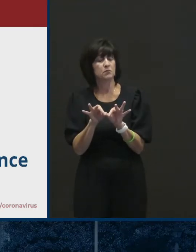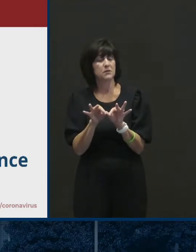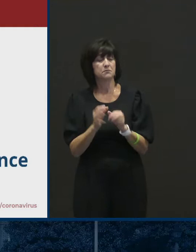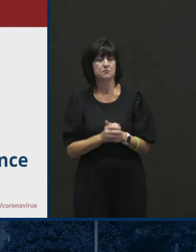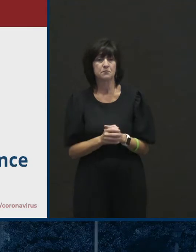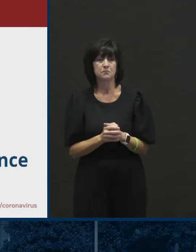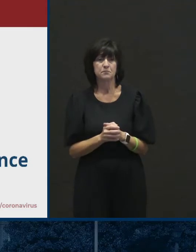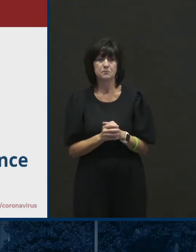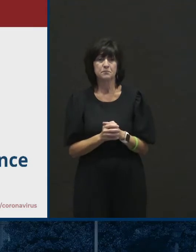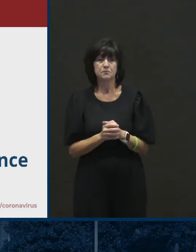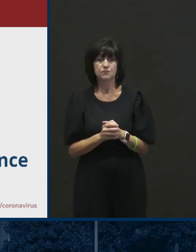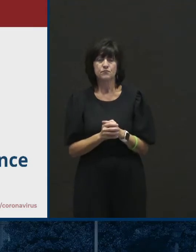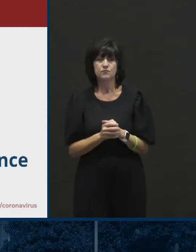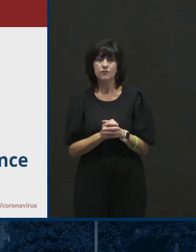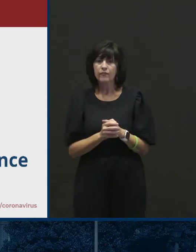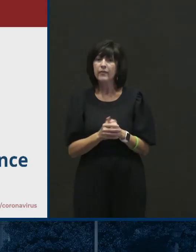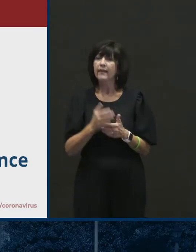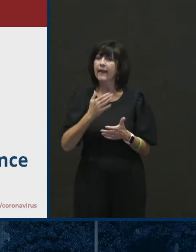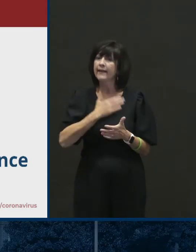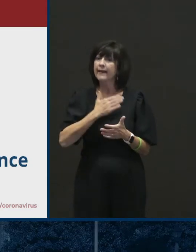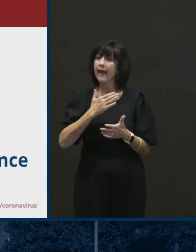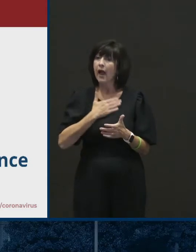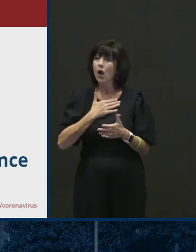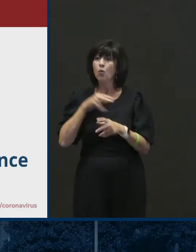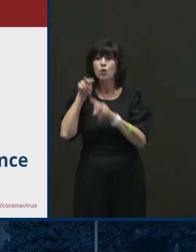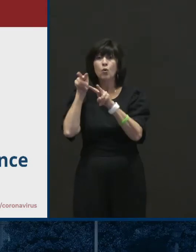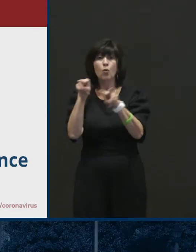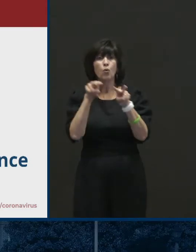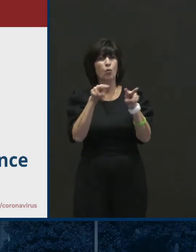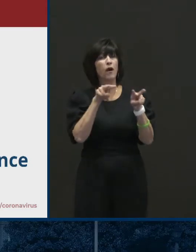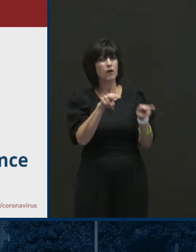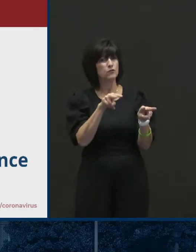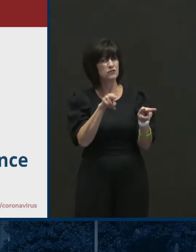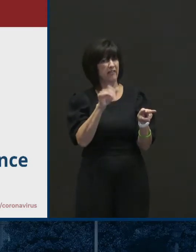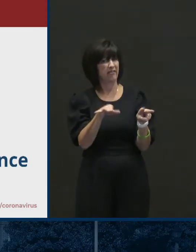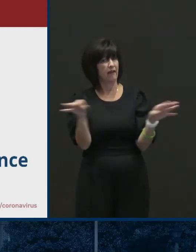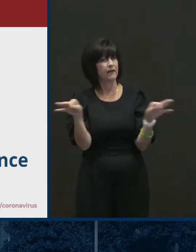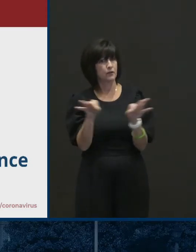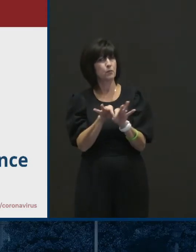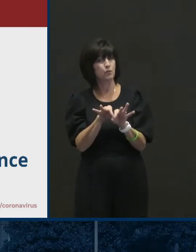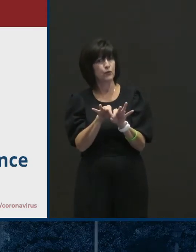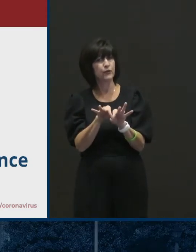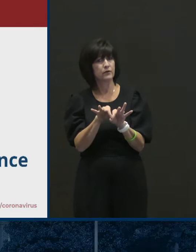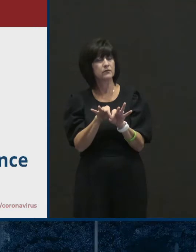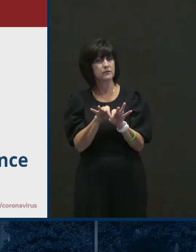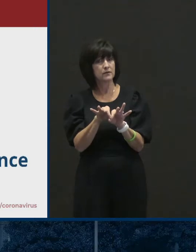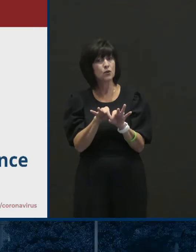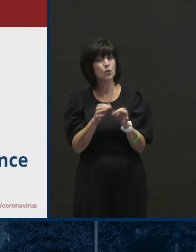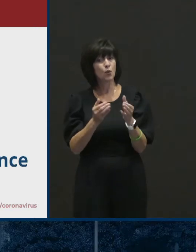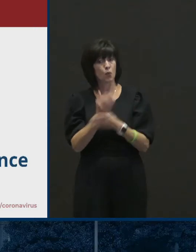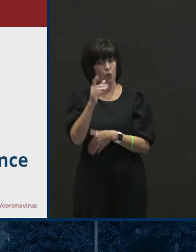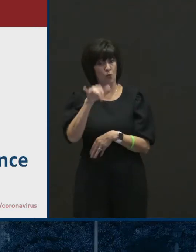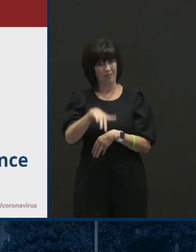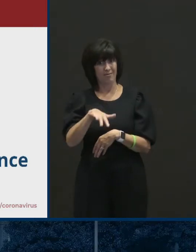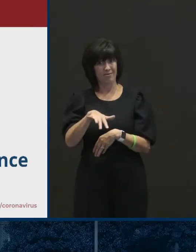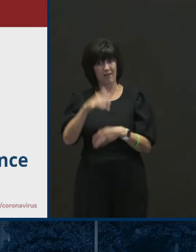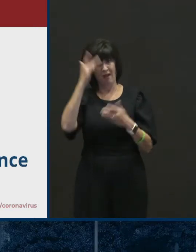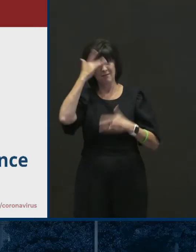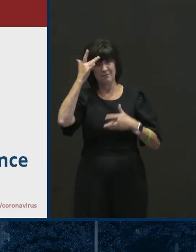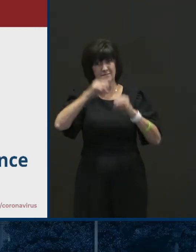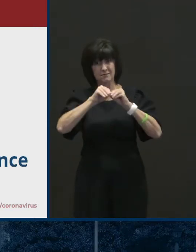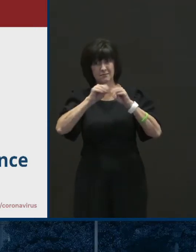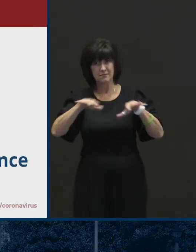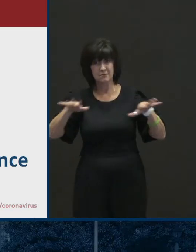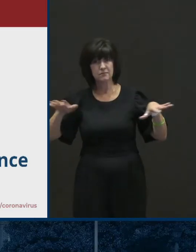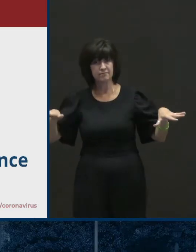also, our surveillance is really important, and we've really been able through this pandemic to really increase